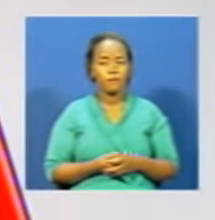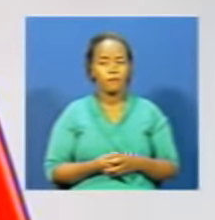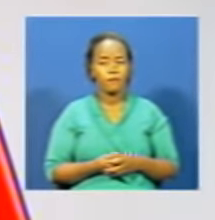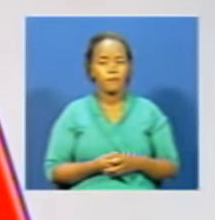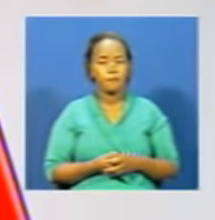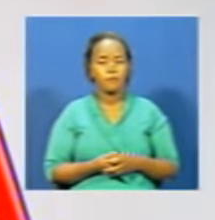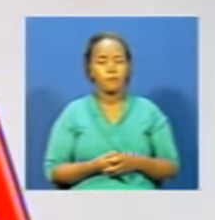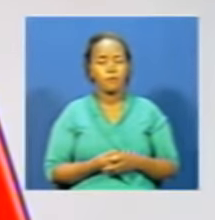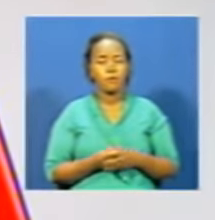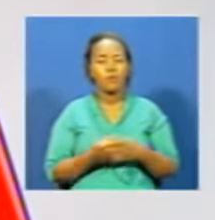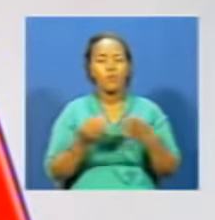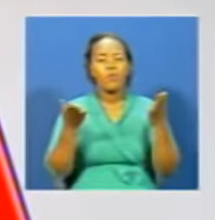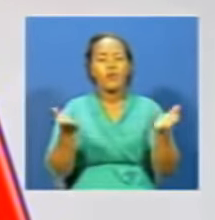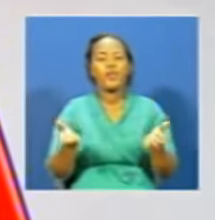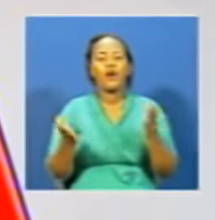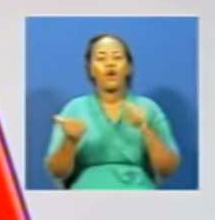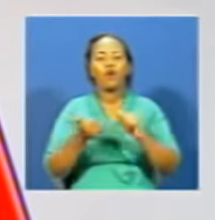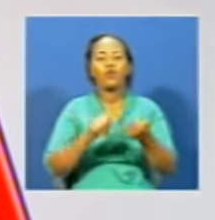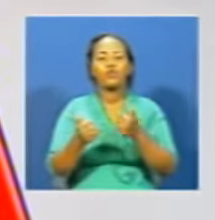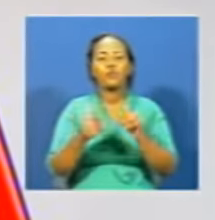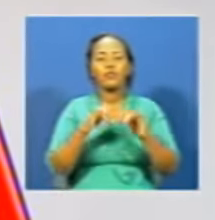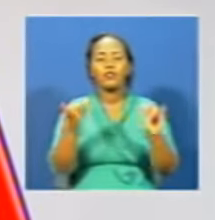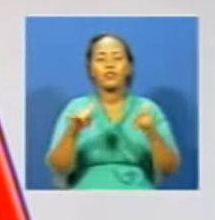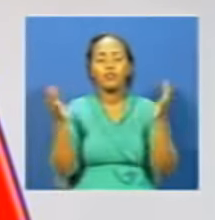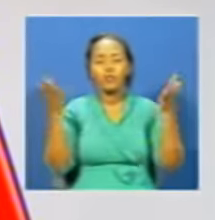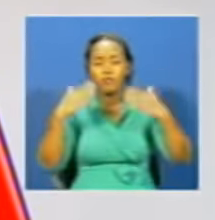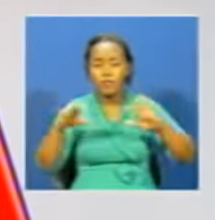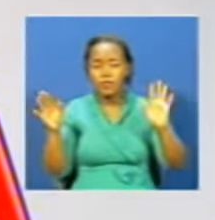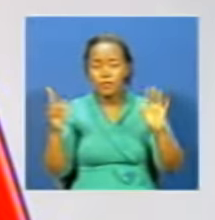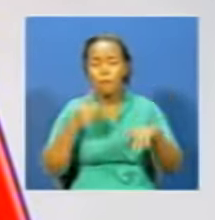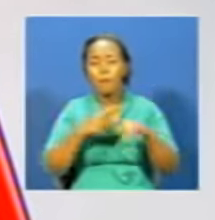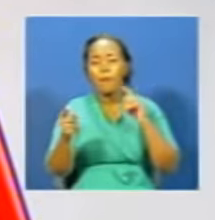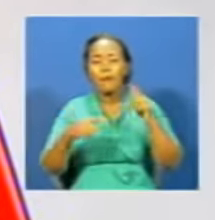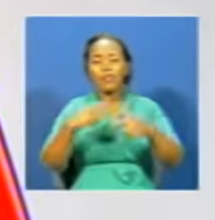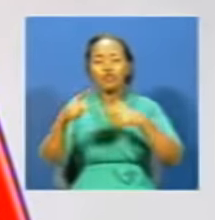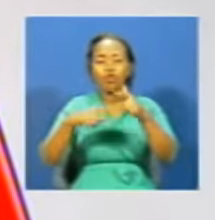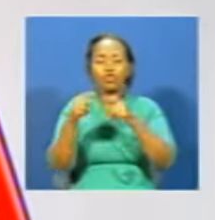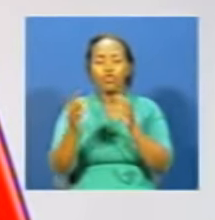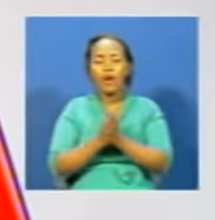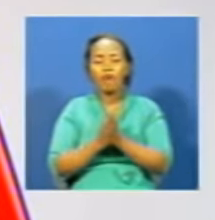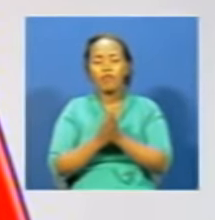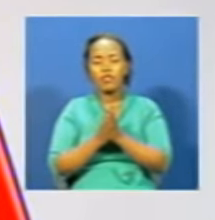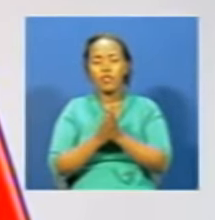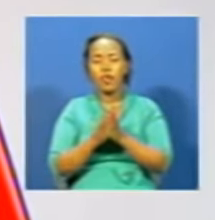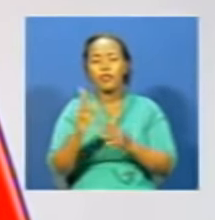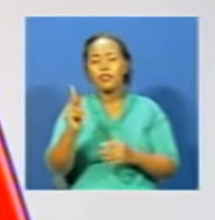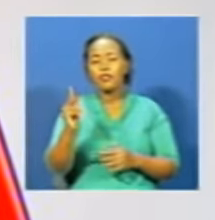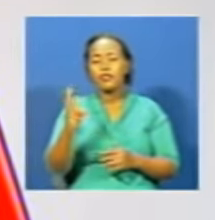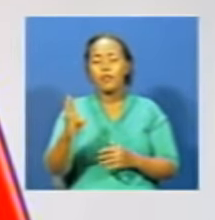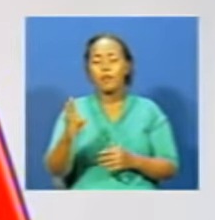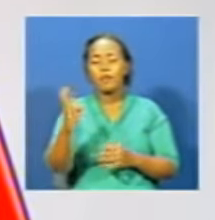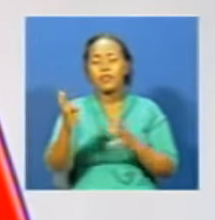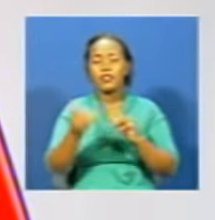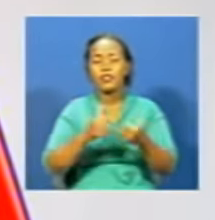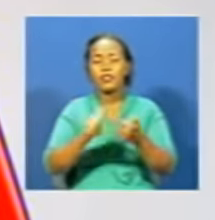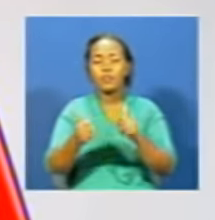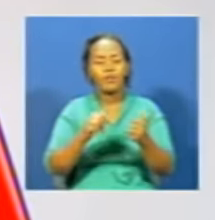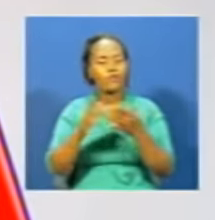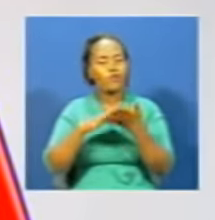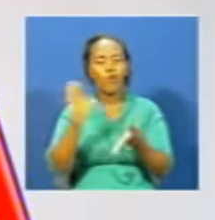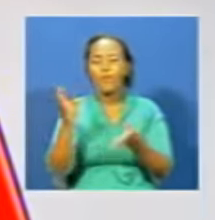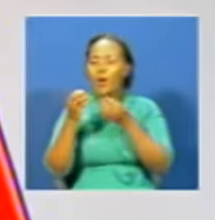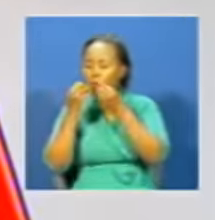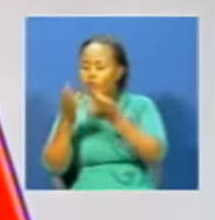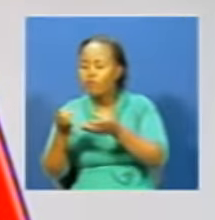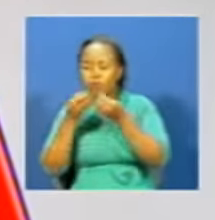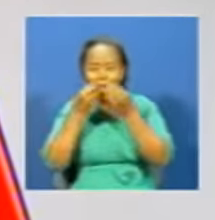Well, now that's all the time we have for sports, but remember to visit our official YouTube page, that is KBC Sports, for the sports updates as well